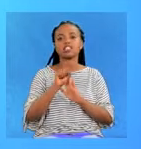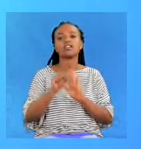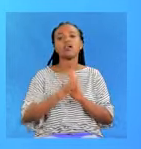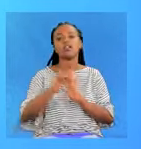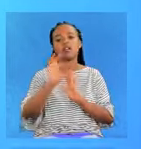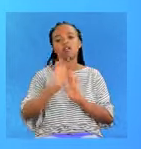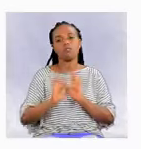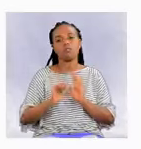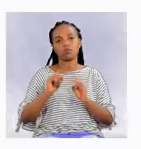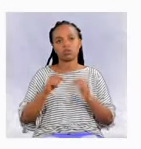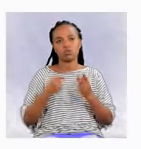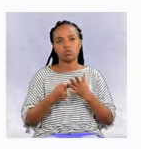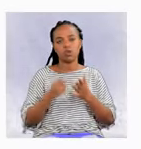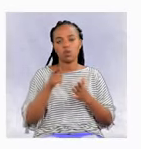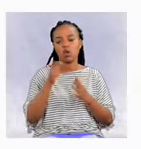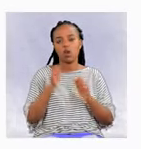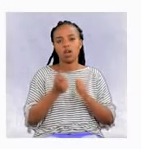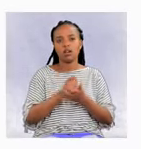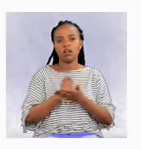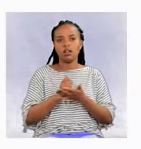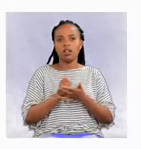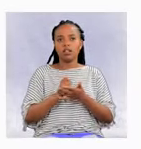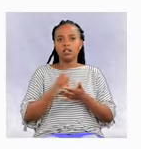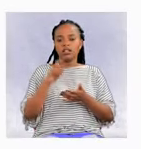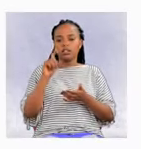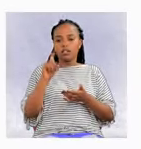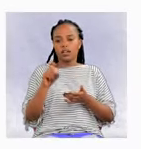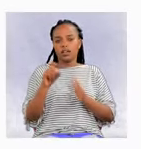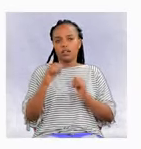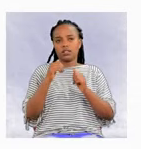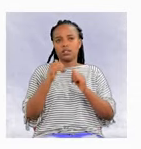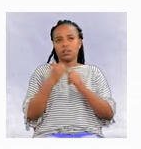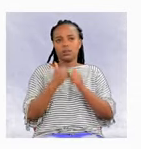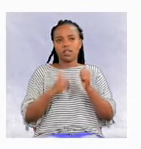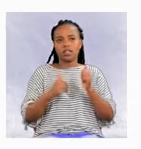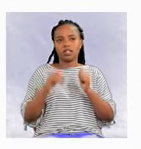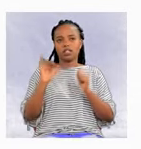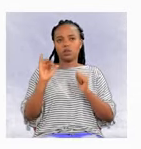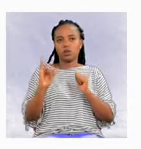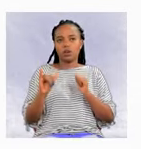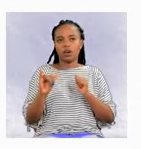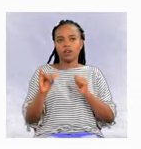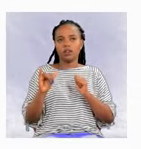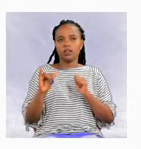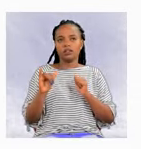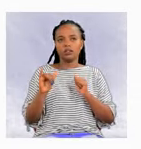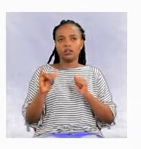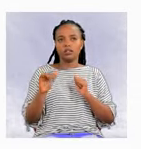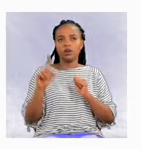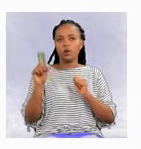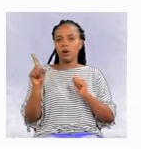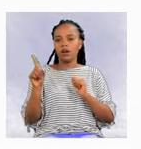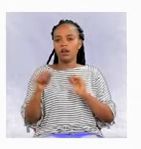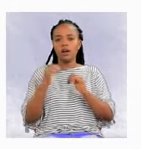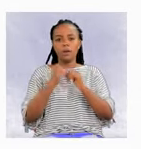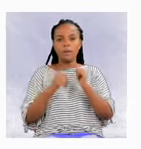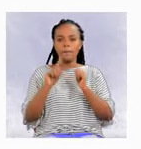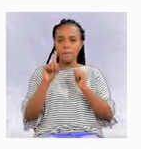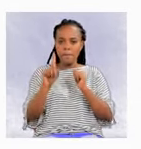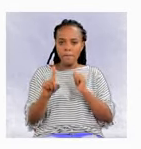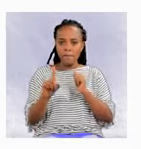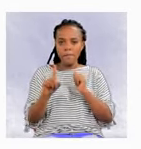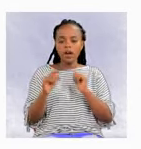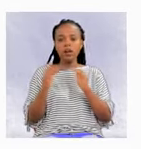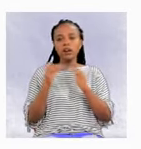form. So, you can write in this form, x minus y, take 1 to this side, minus 1